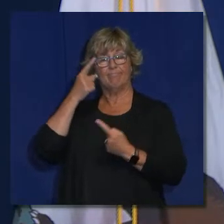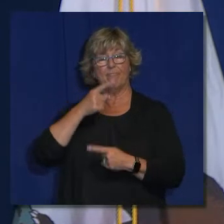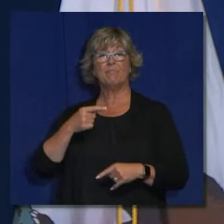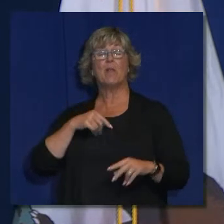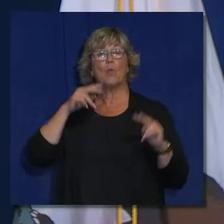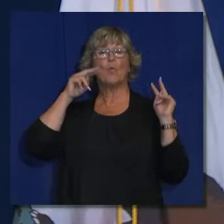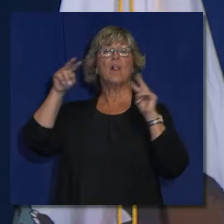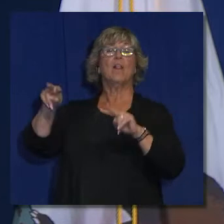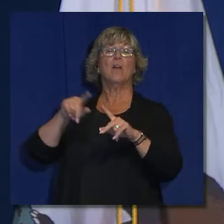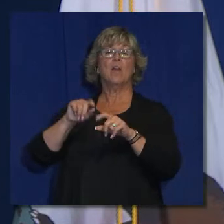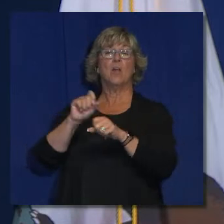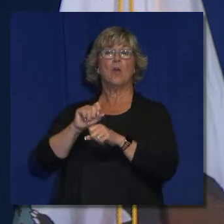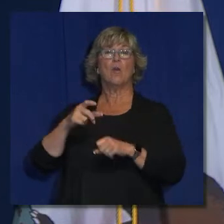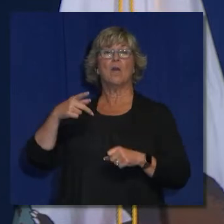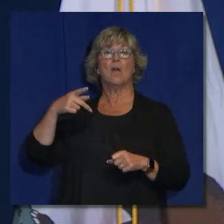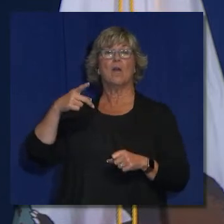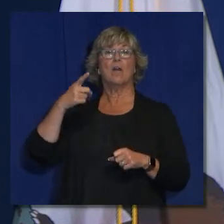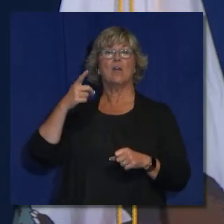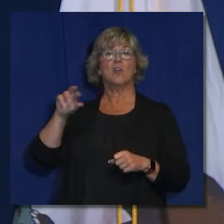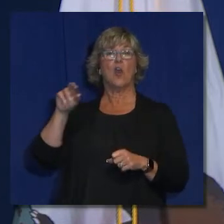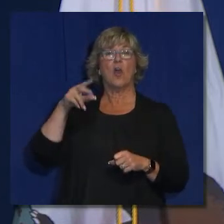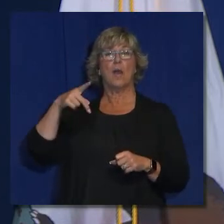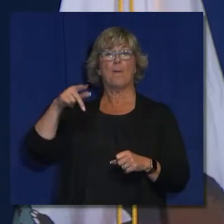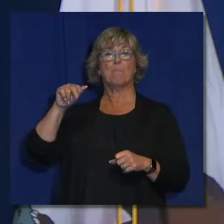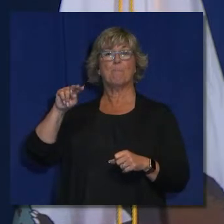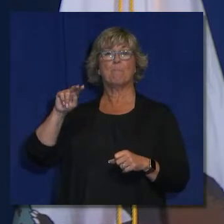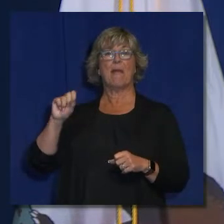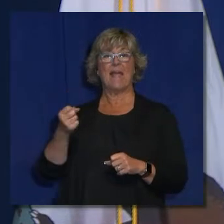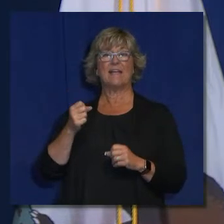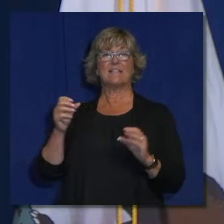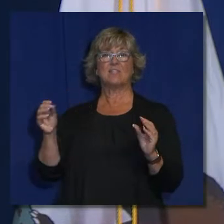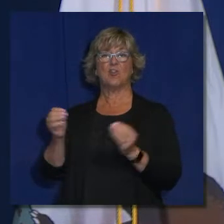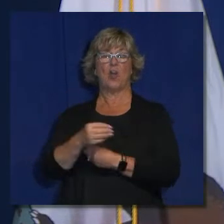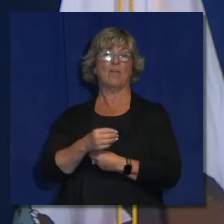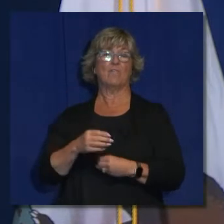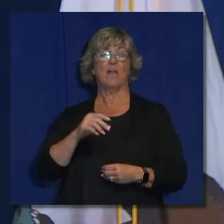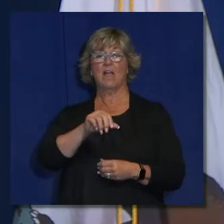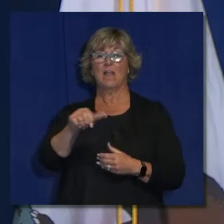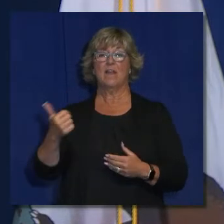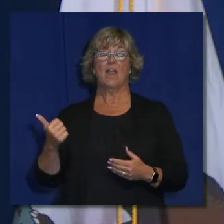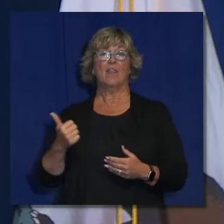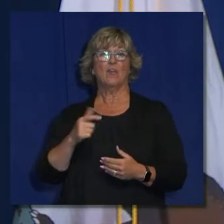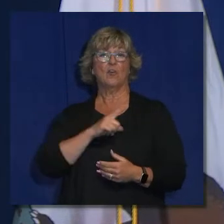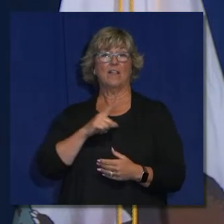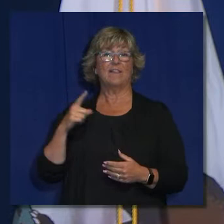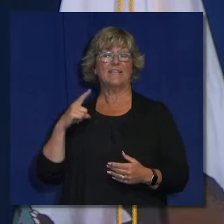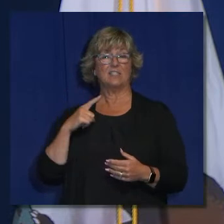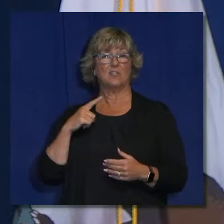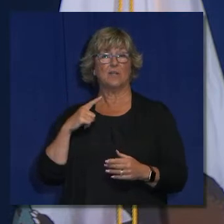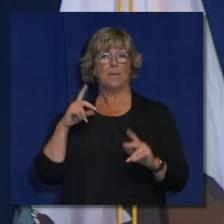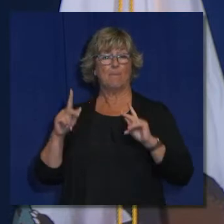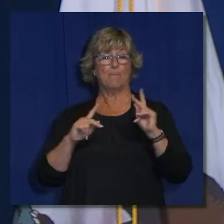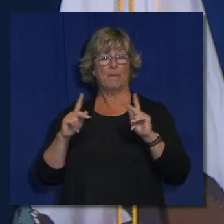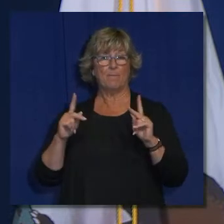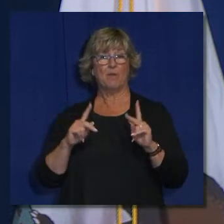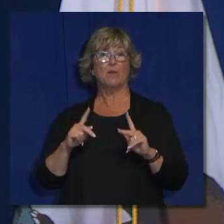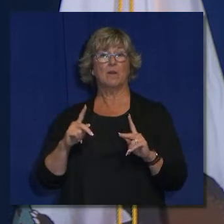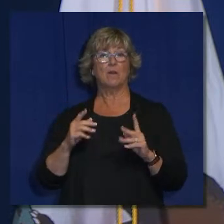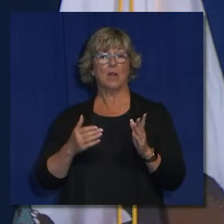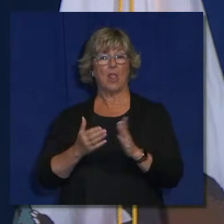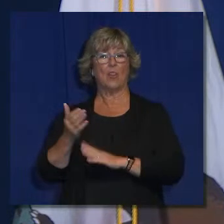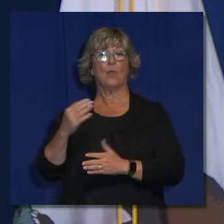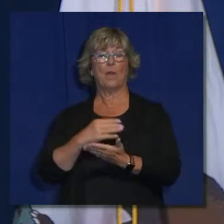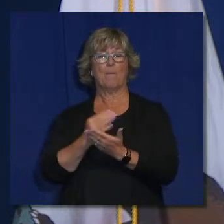we look forward to working with Dr. Pan's office to further this effort and other members of the legislature, both legislatively and through the